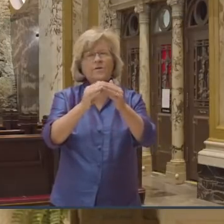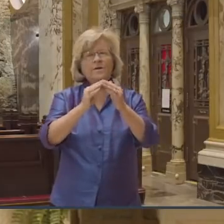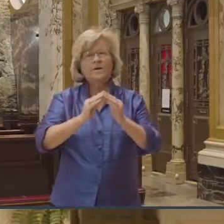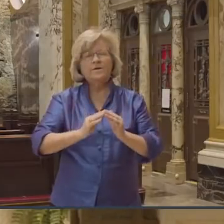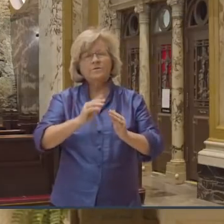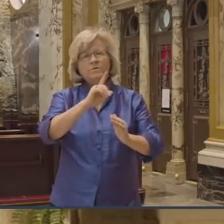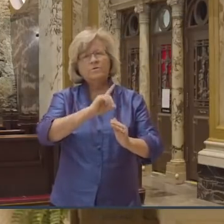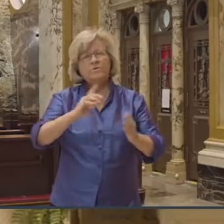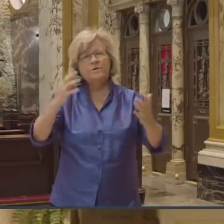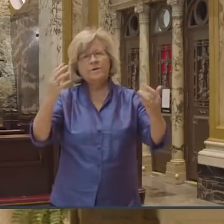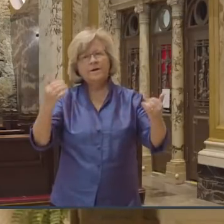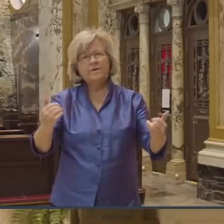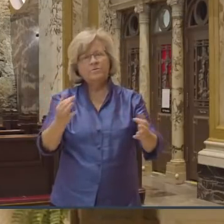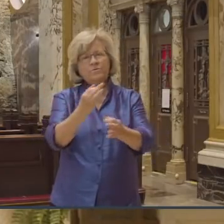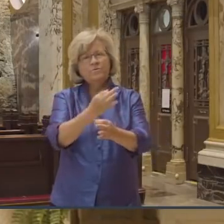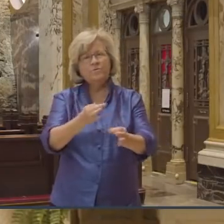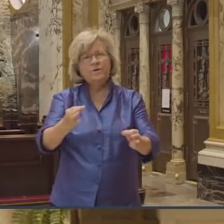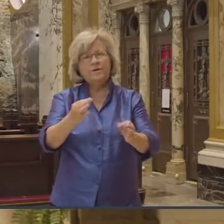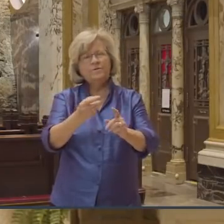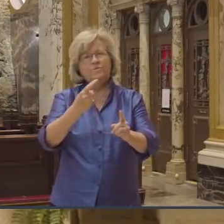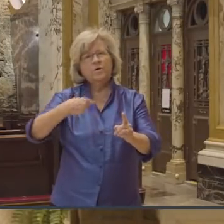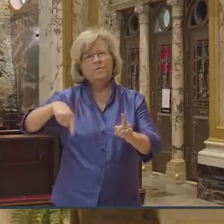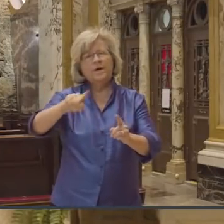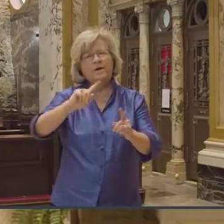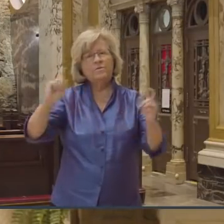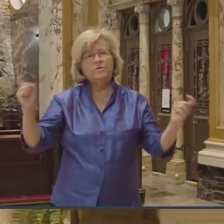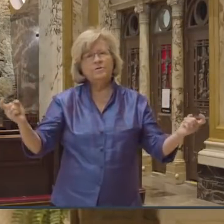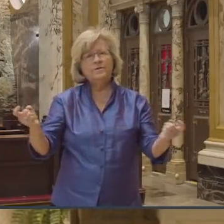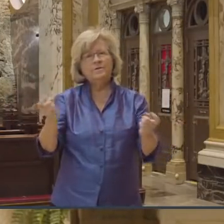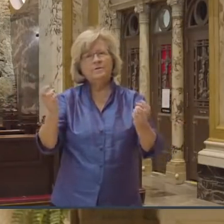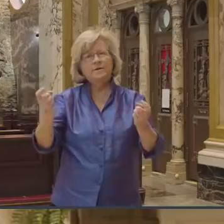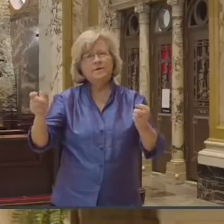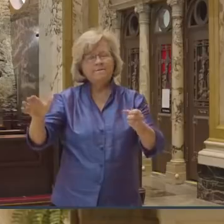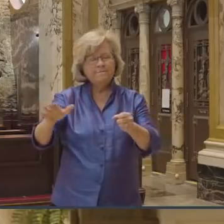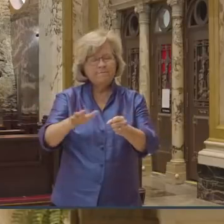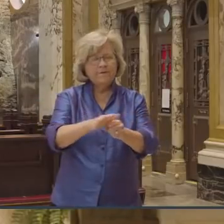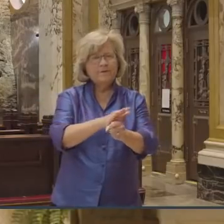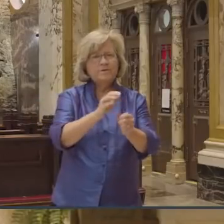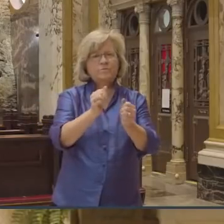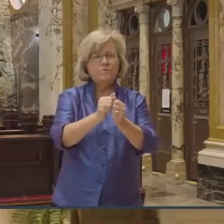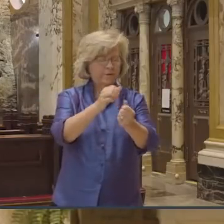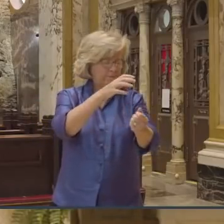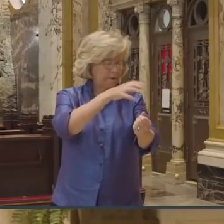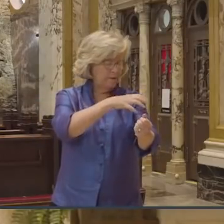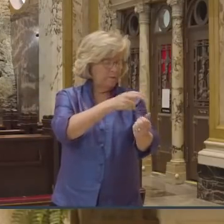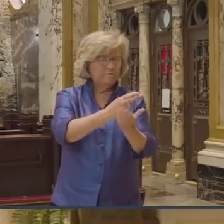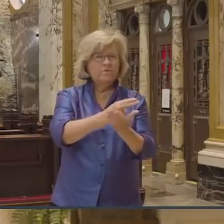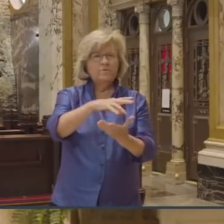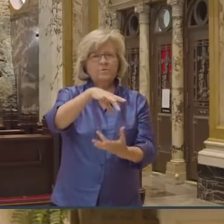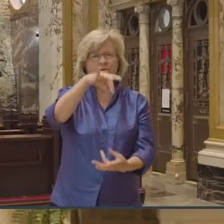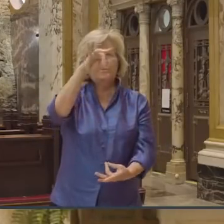to free us from our sins and fill us with the power of the Holy Spirit.